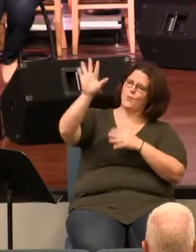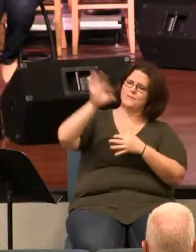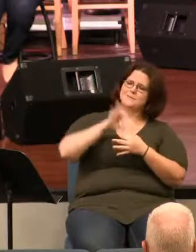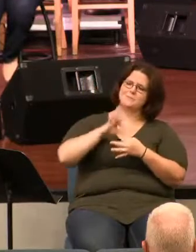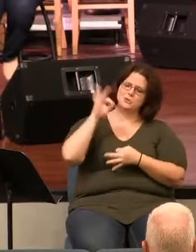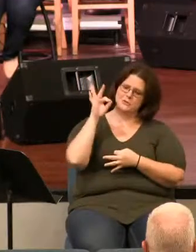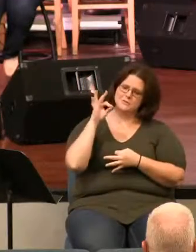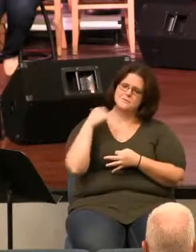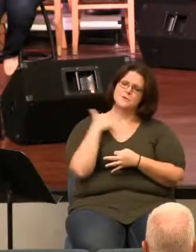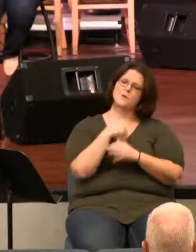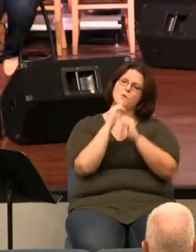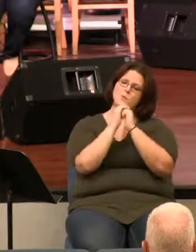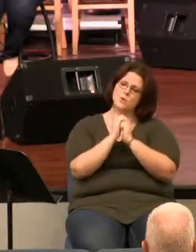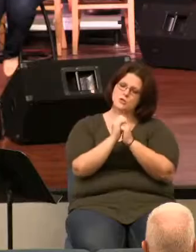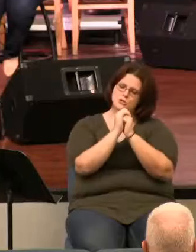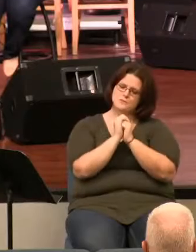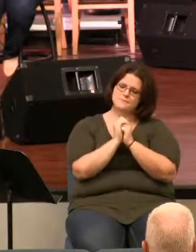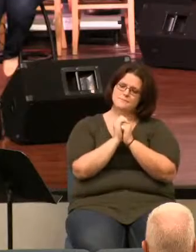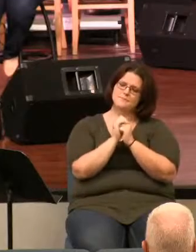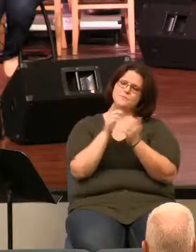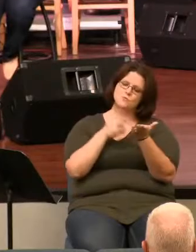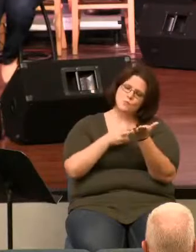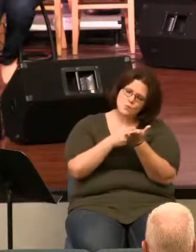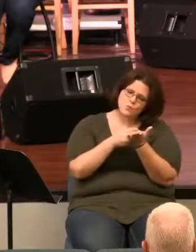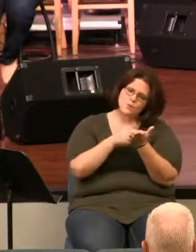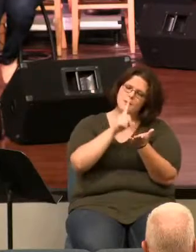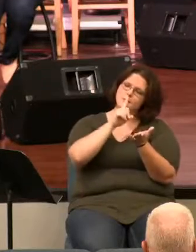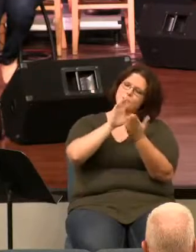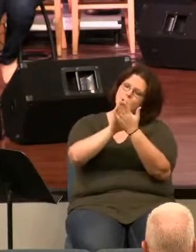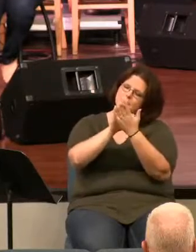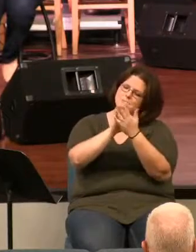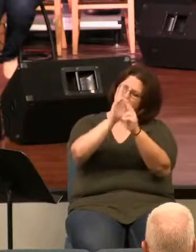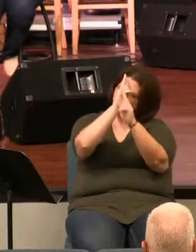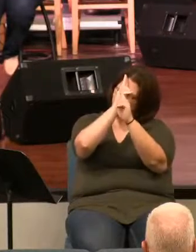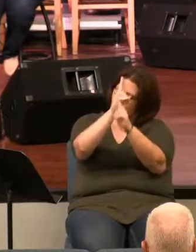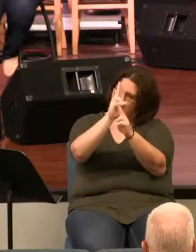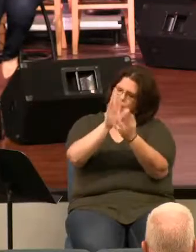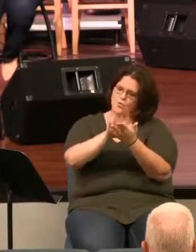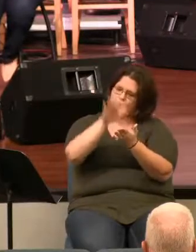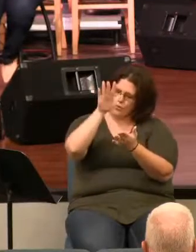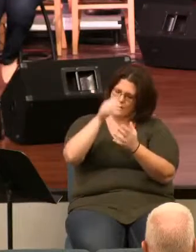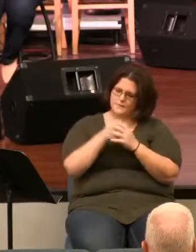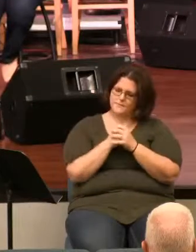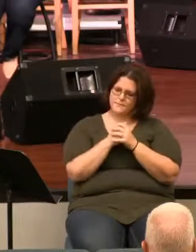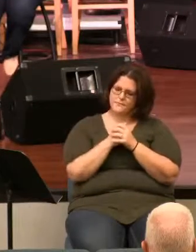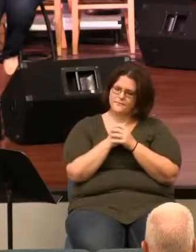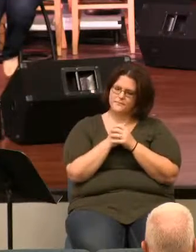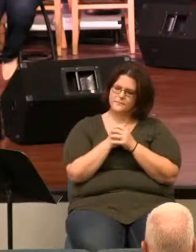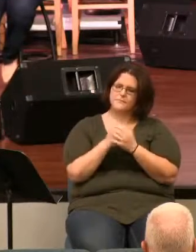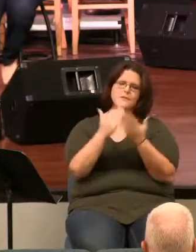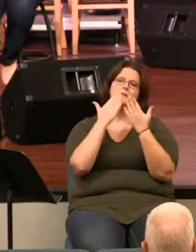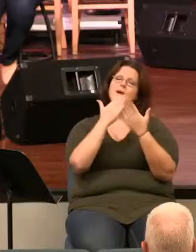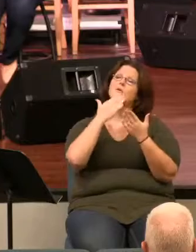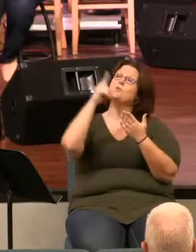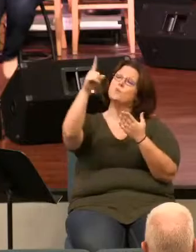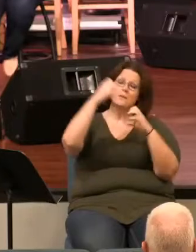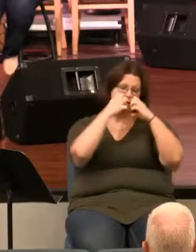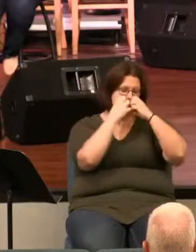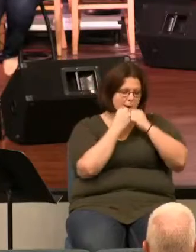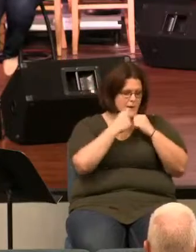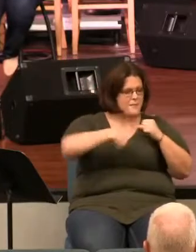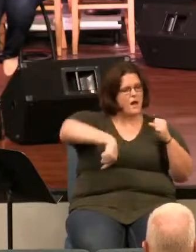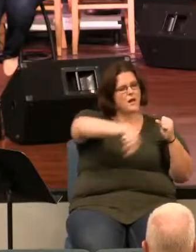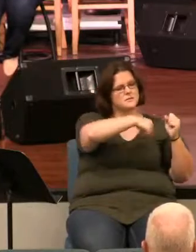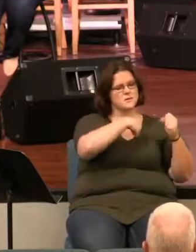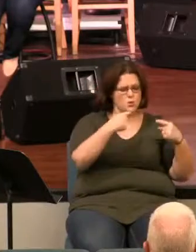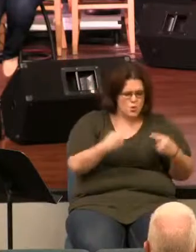today in spirit and in truth. We want to give you praise and honor and glory. And Father, we do thank you that you are the God who cares about our hurts, about